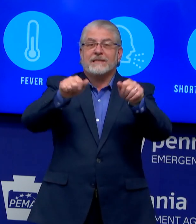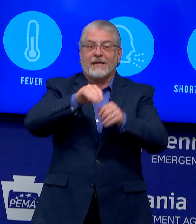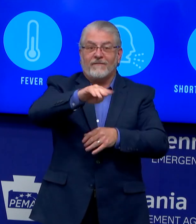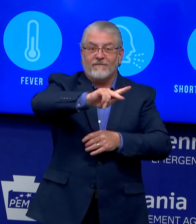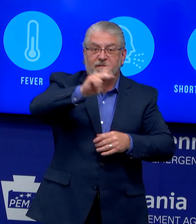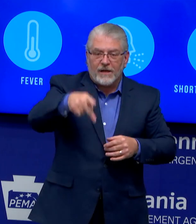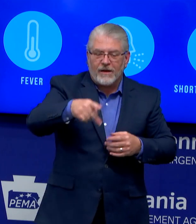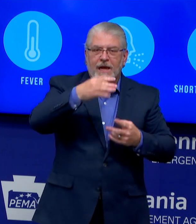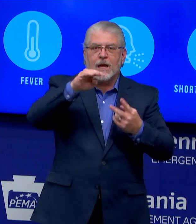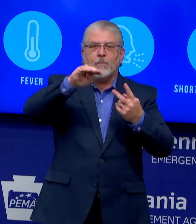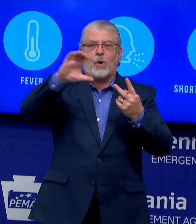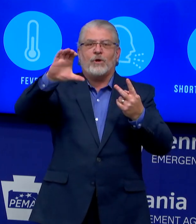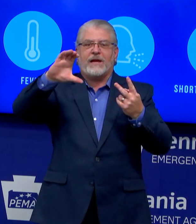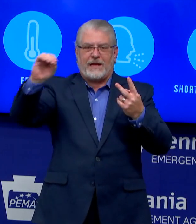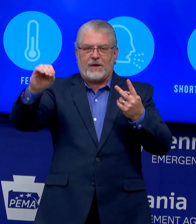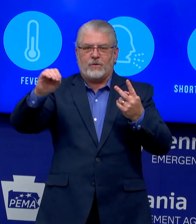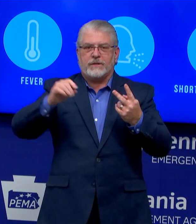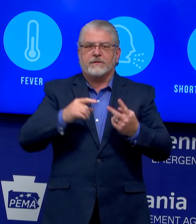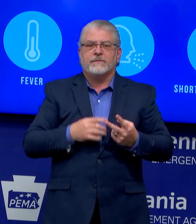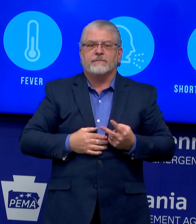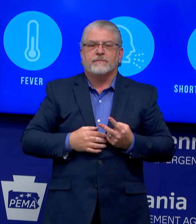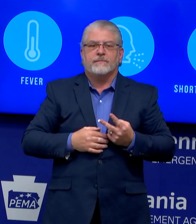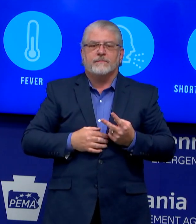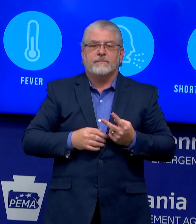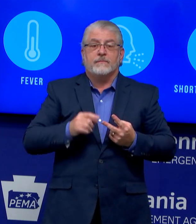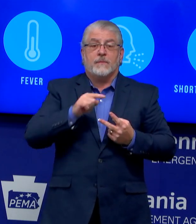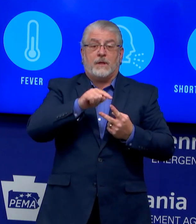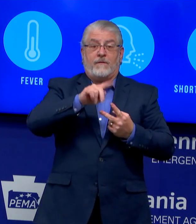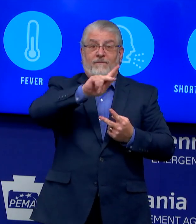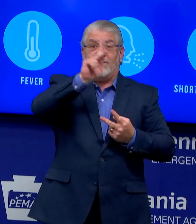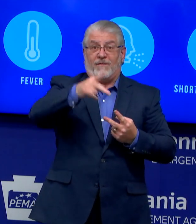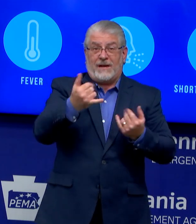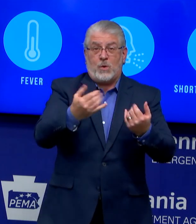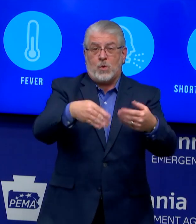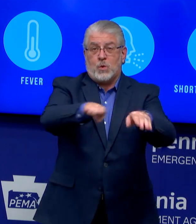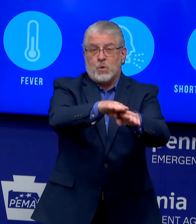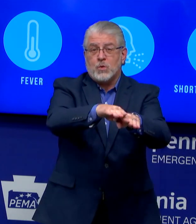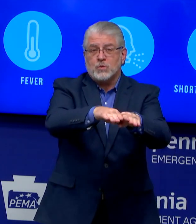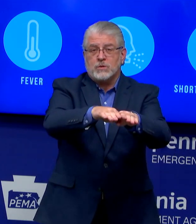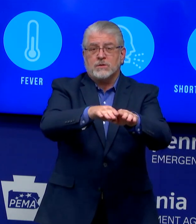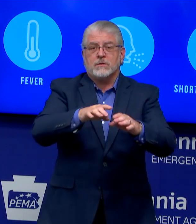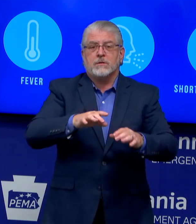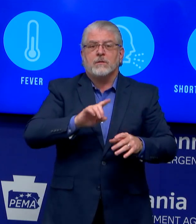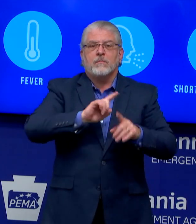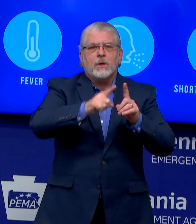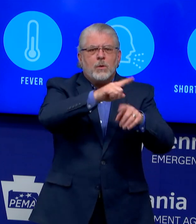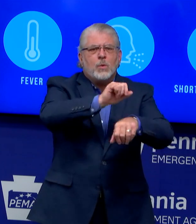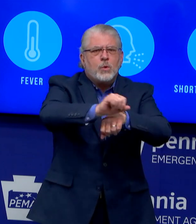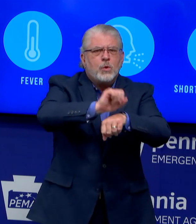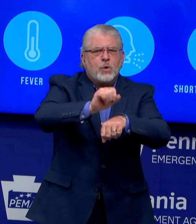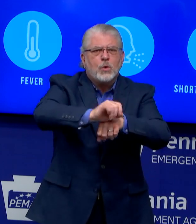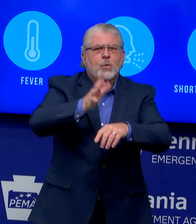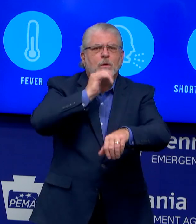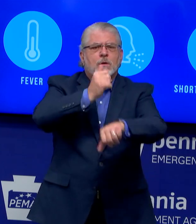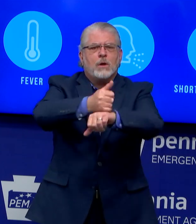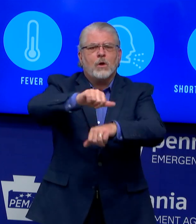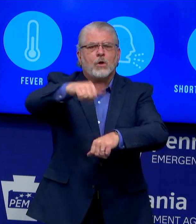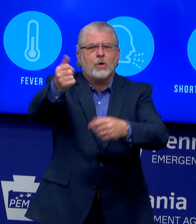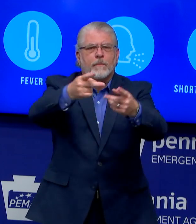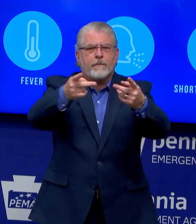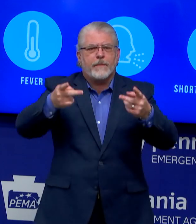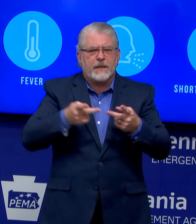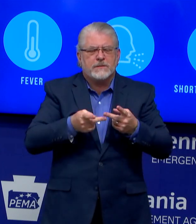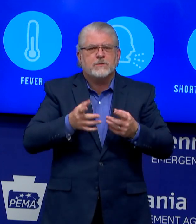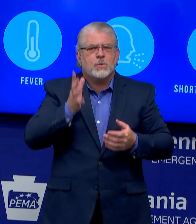The Philadelphia site has closed, and Philadelphia is working on other ways to make sure that testing is available. The